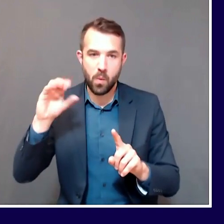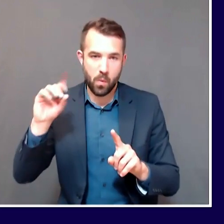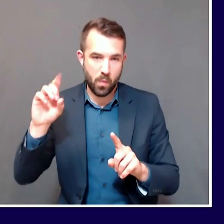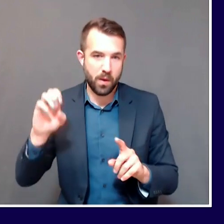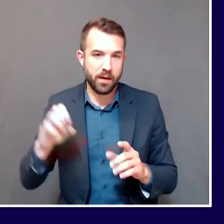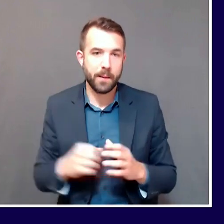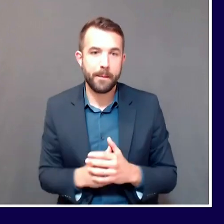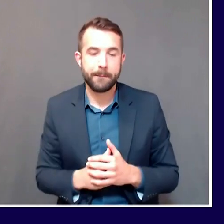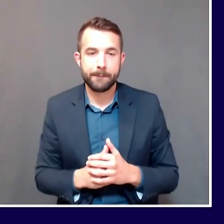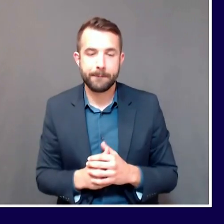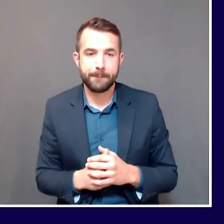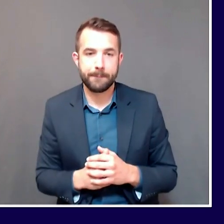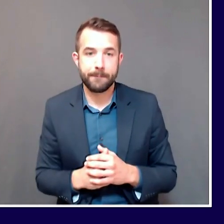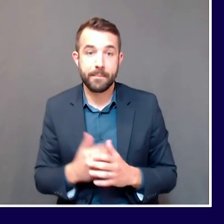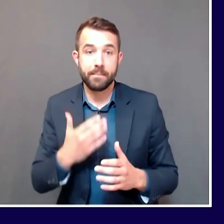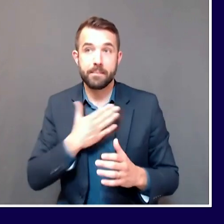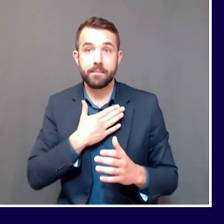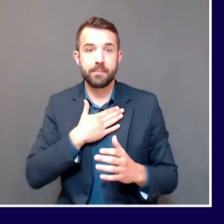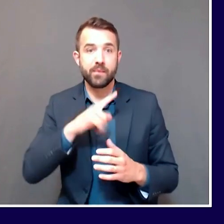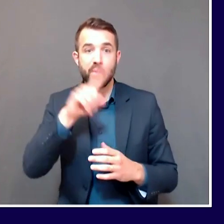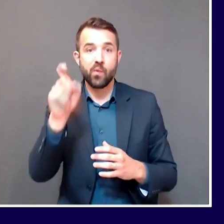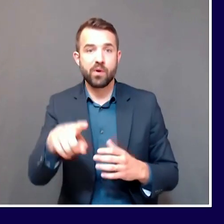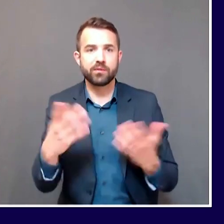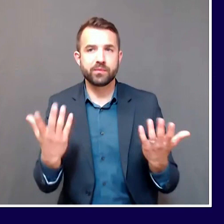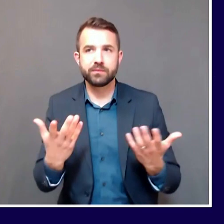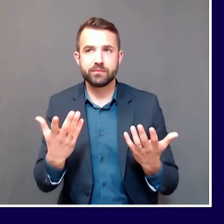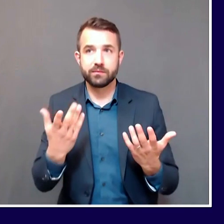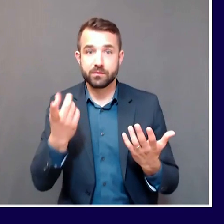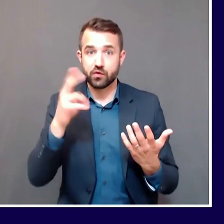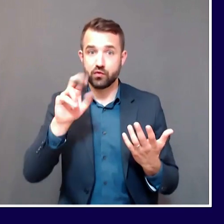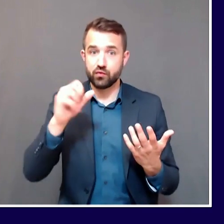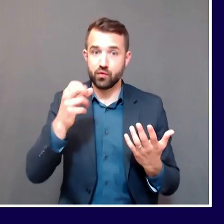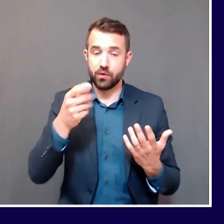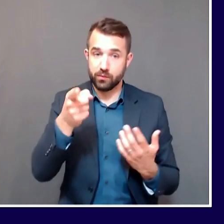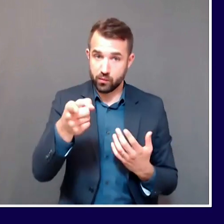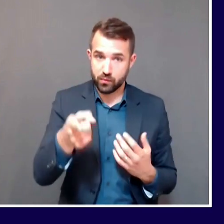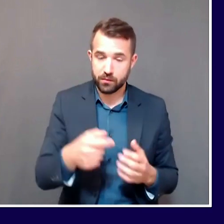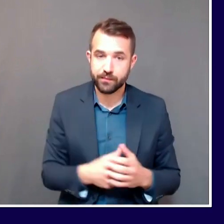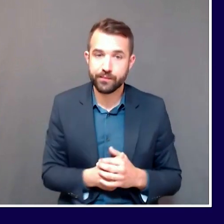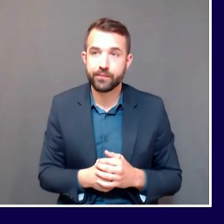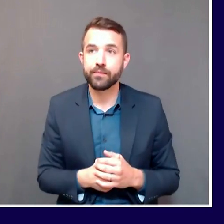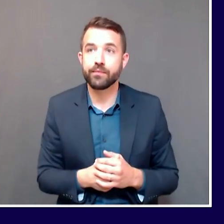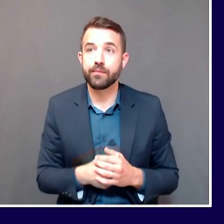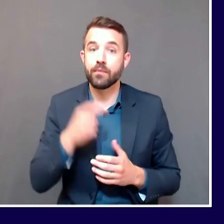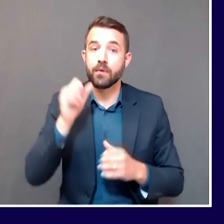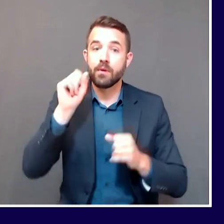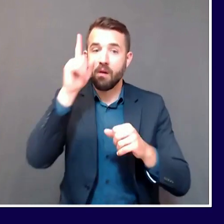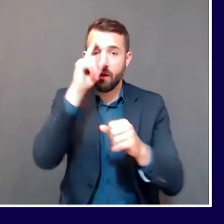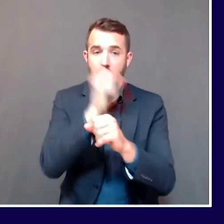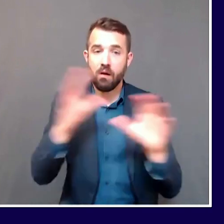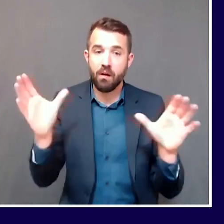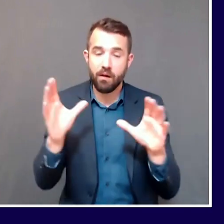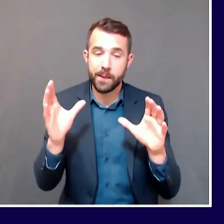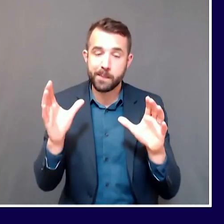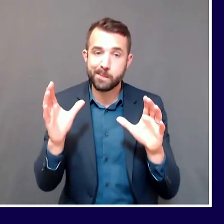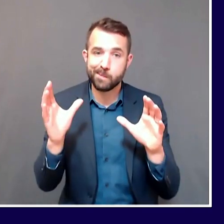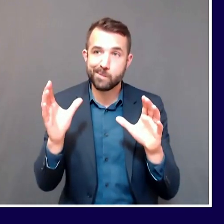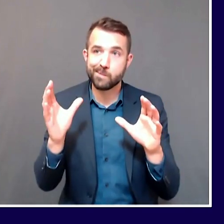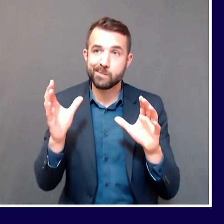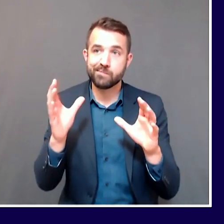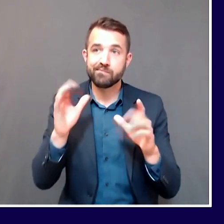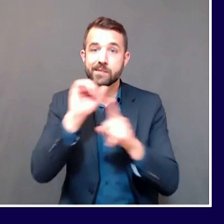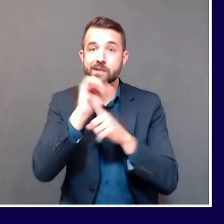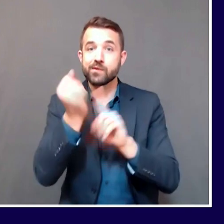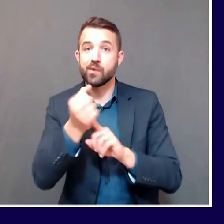know is, Dr. Shah, do you see ever there being an incident where knowing how many